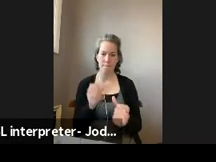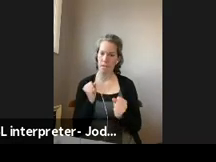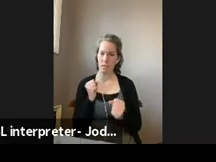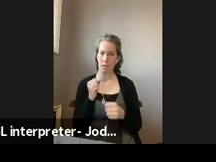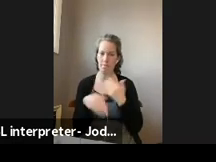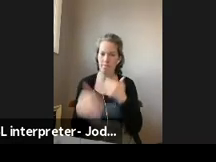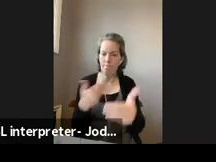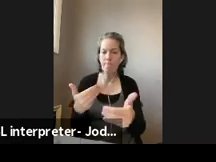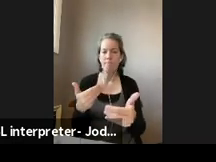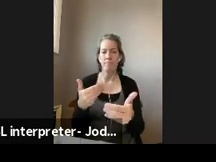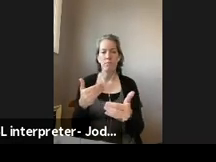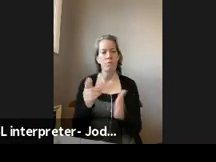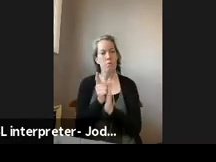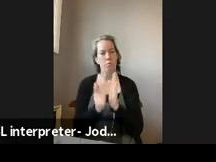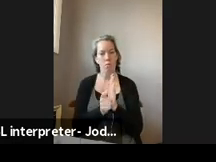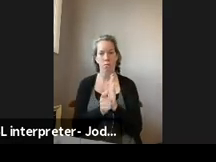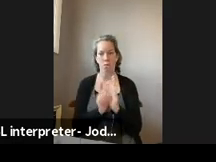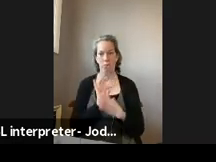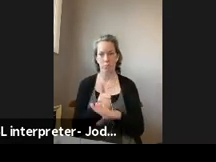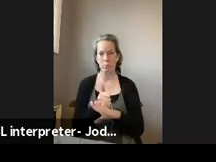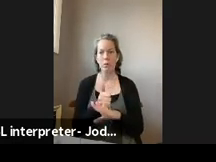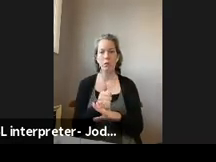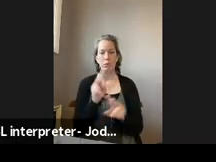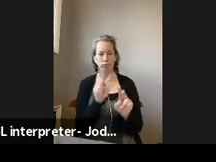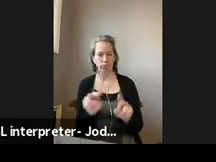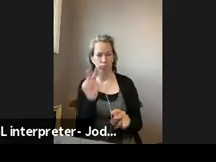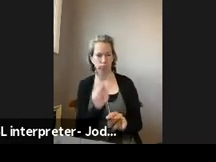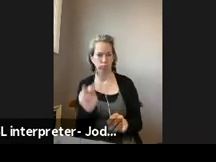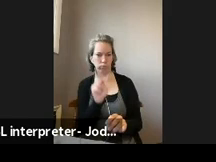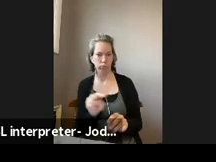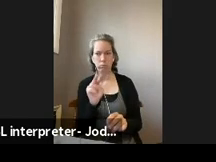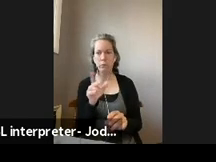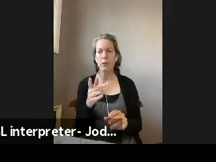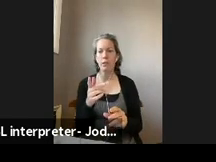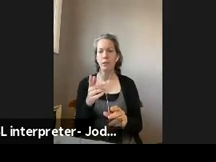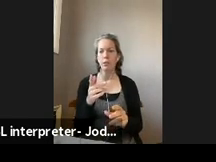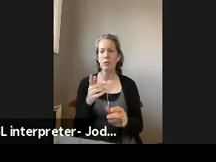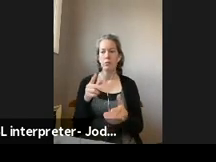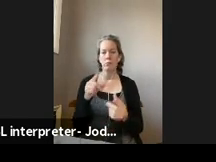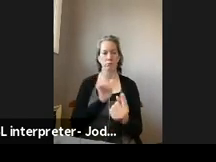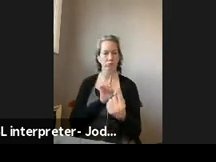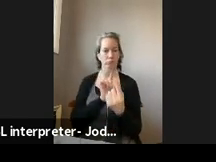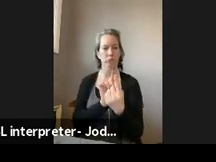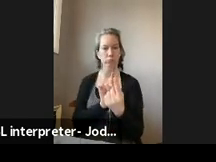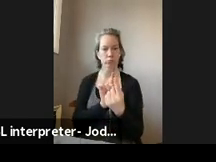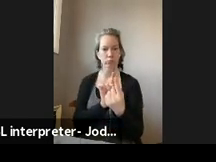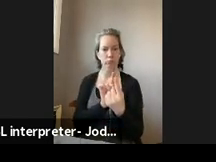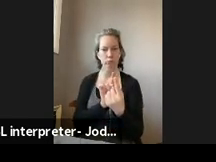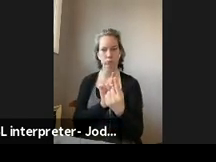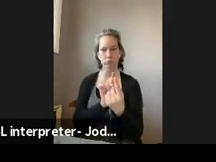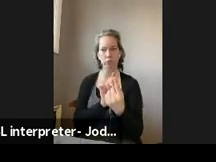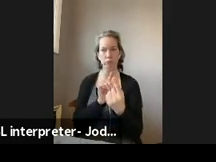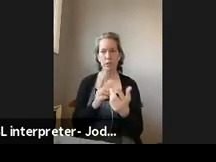So leering, standing in someone's personal space, discussions about people's bodies or sex lives, and reprisals for